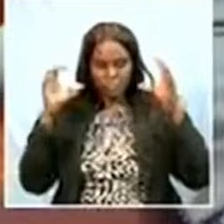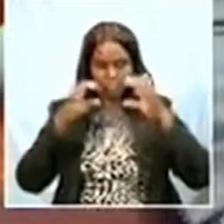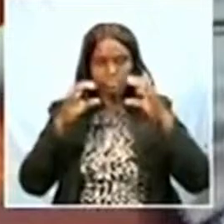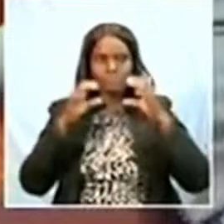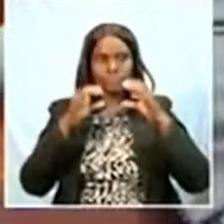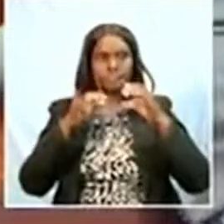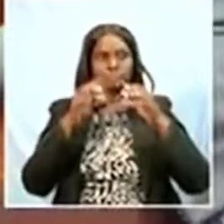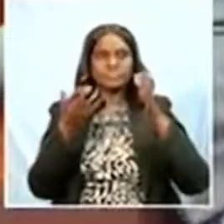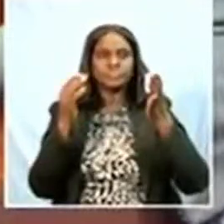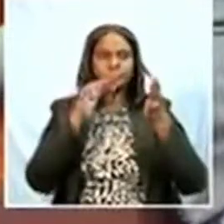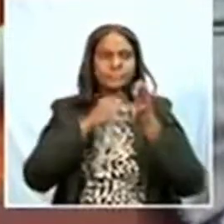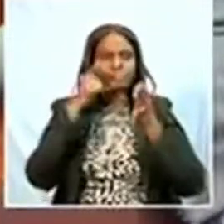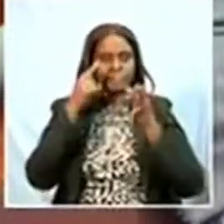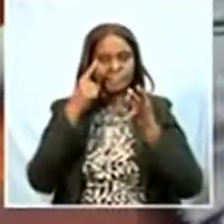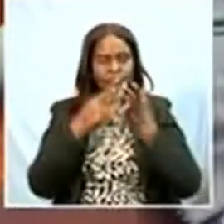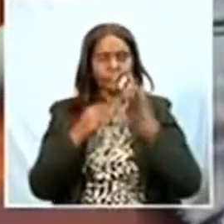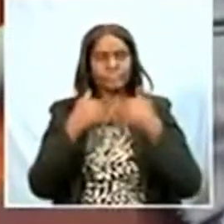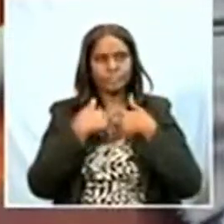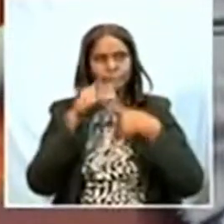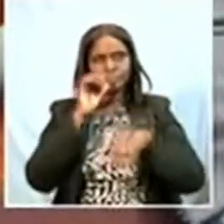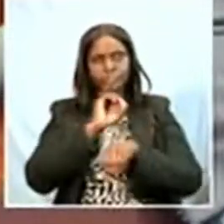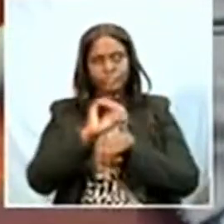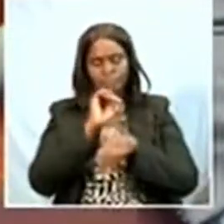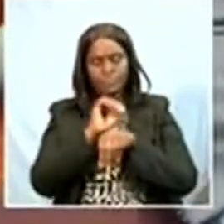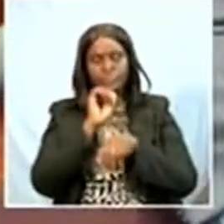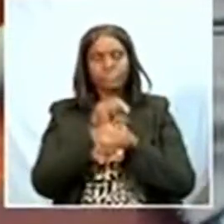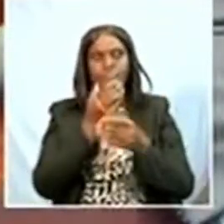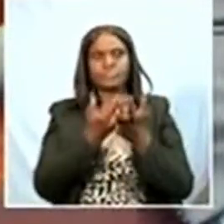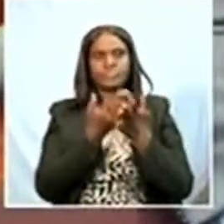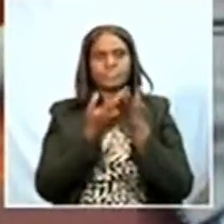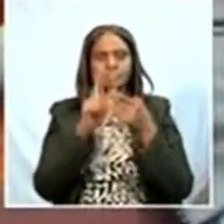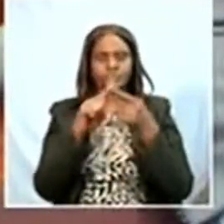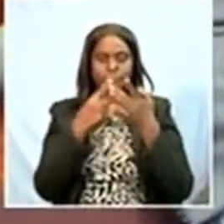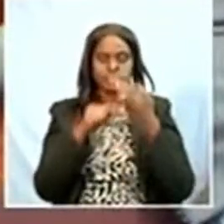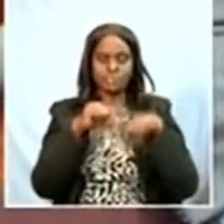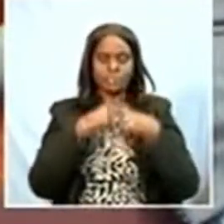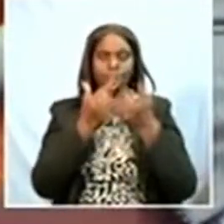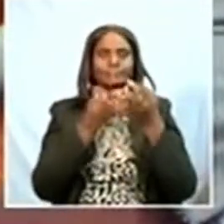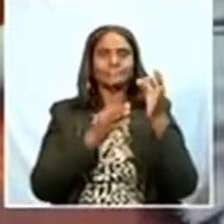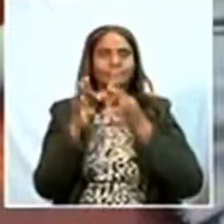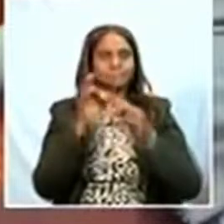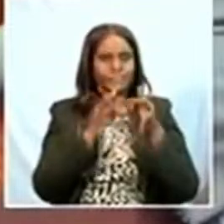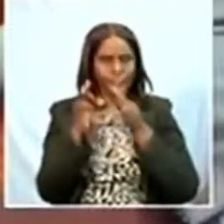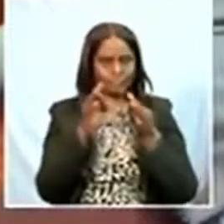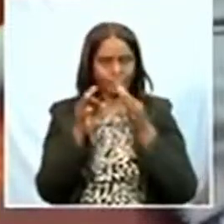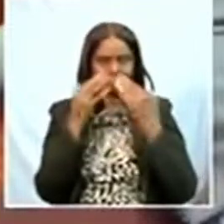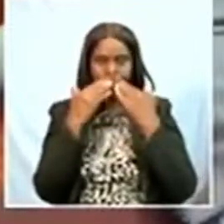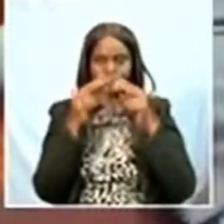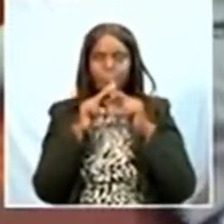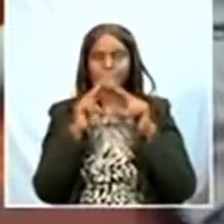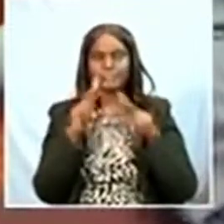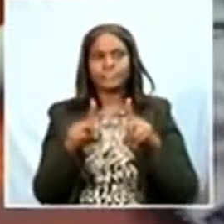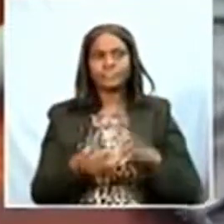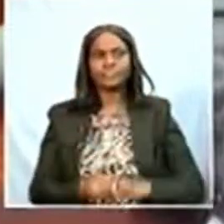once more for availing us this opportunity to make our submission Thank you, Chair.